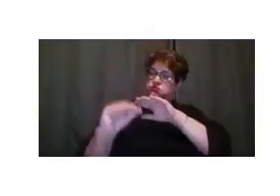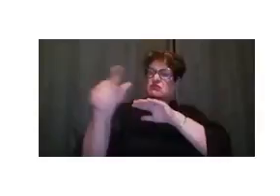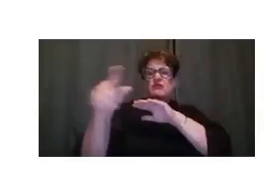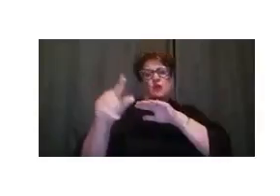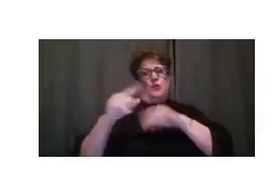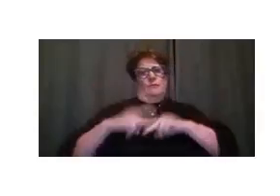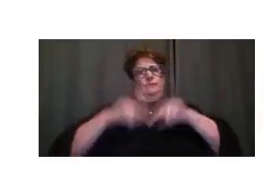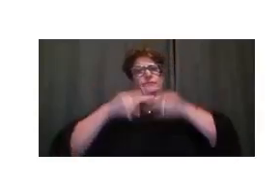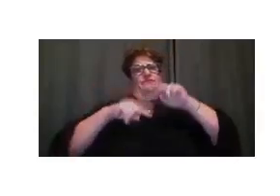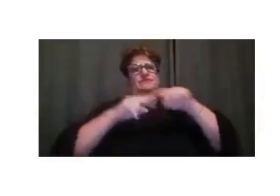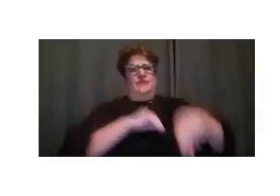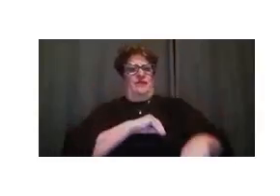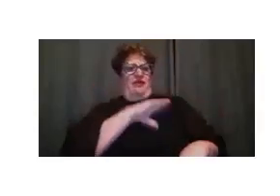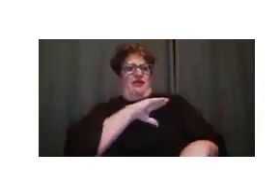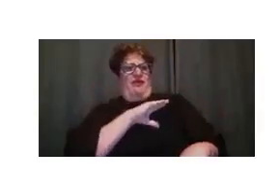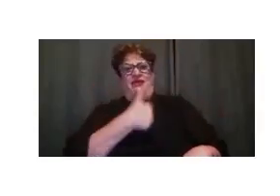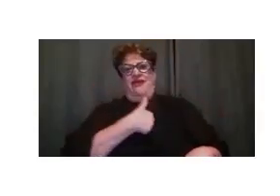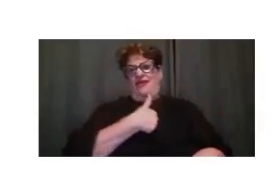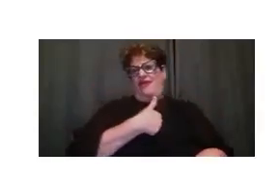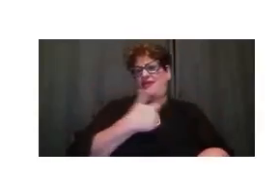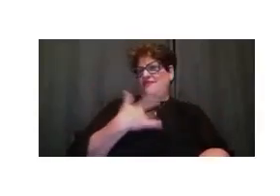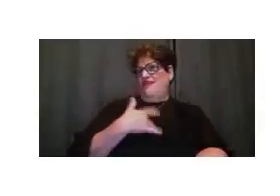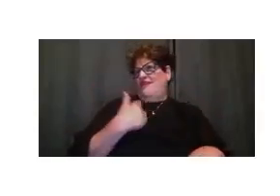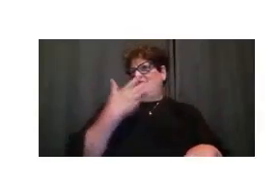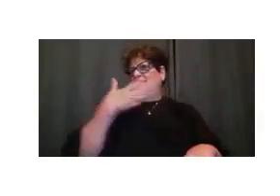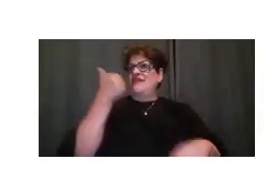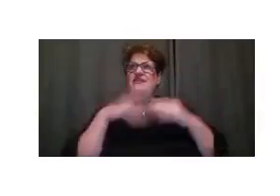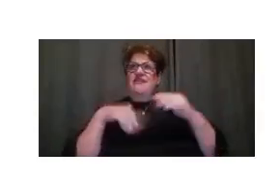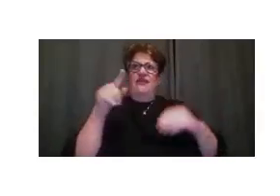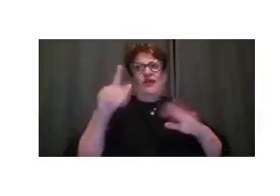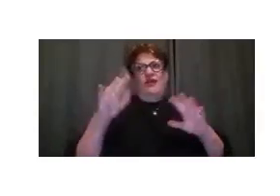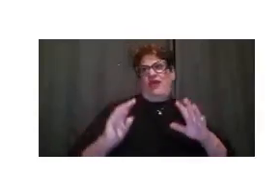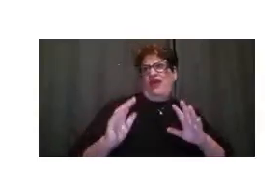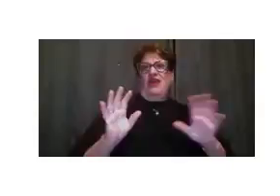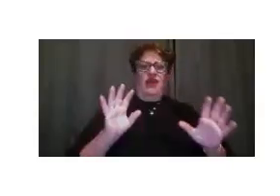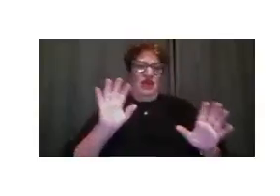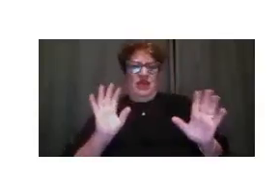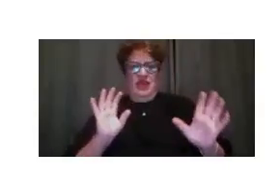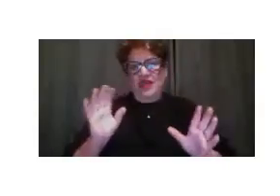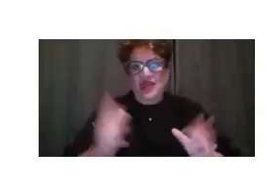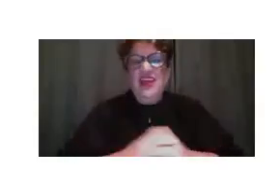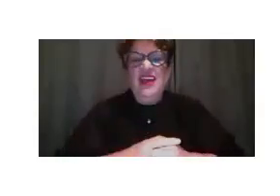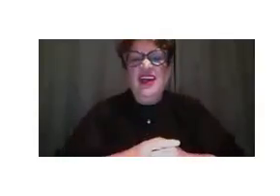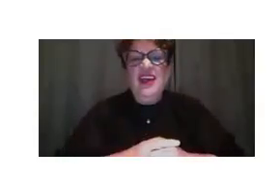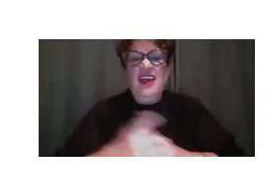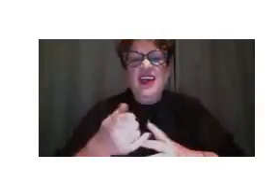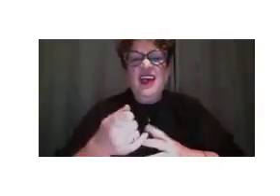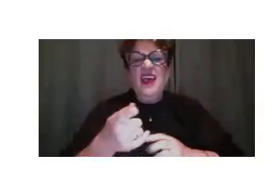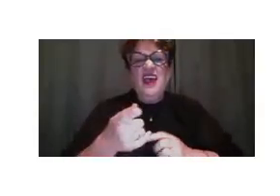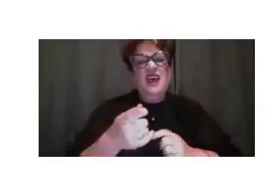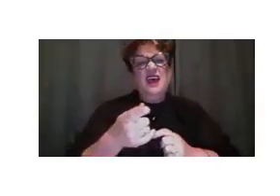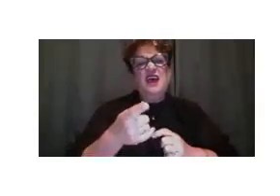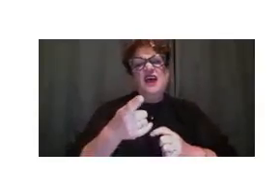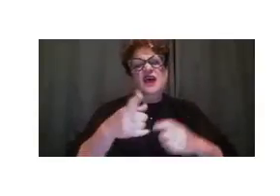that why we're trying to put all these